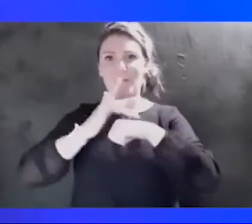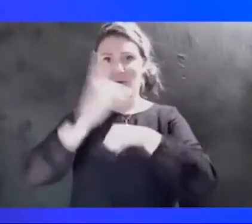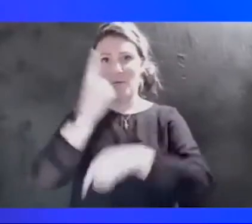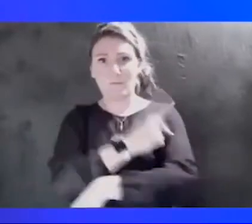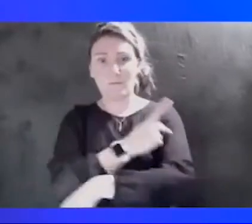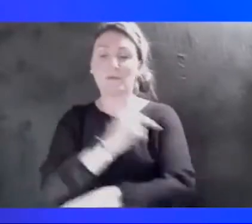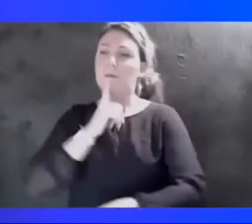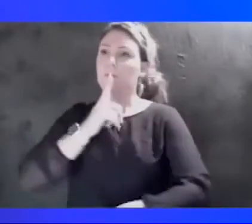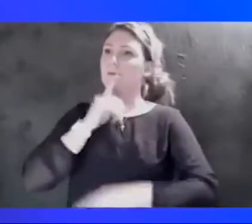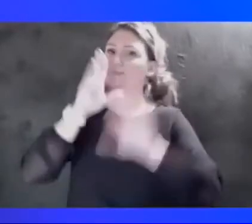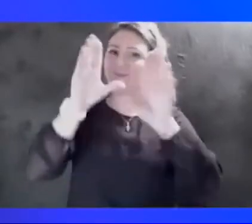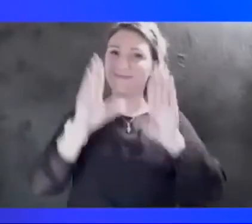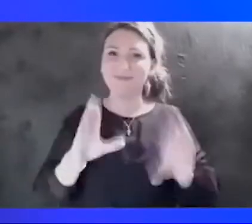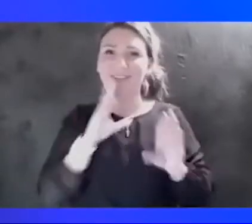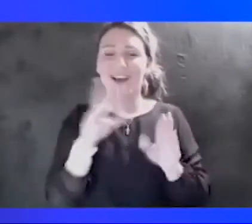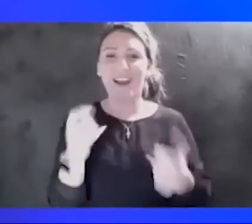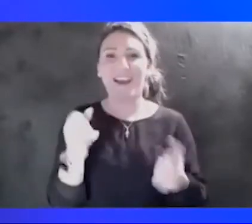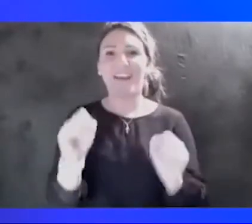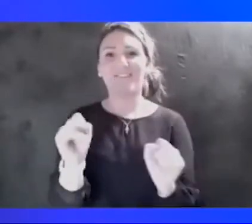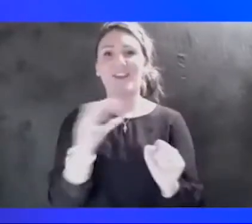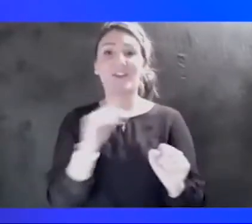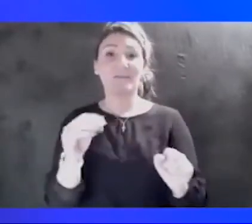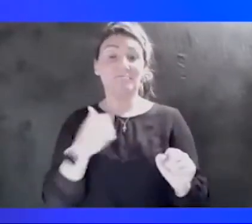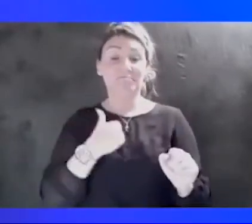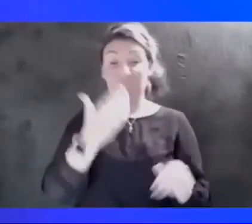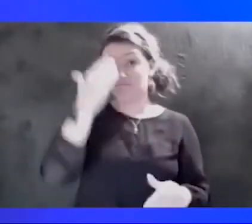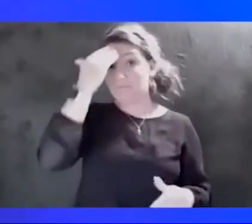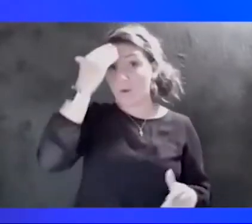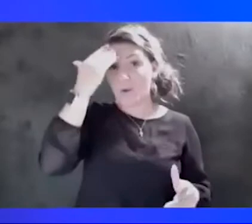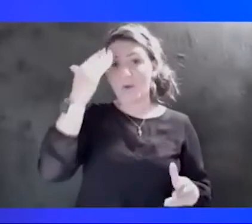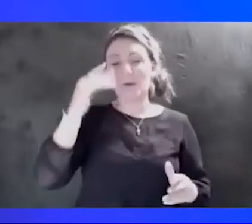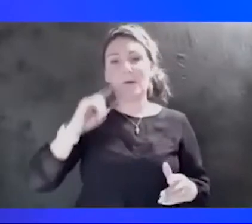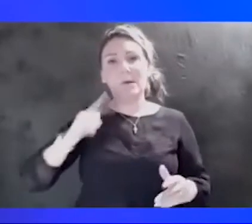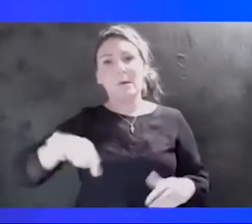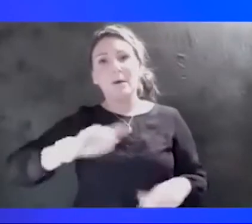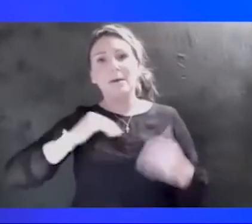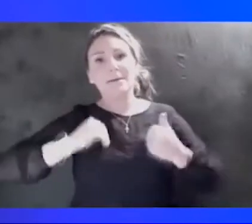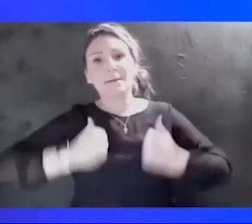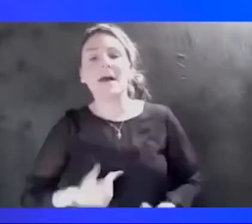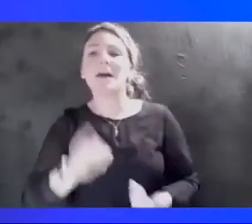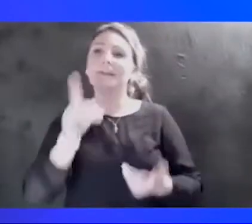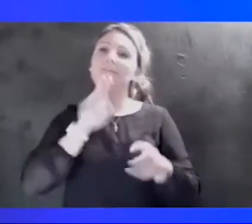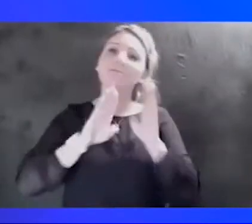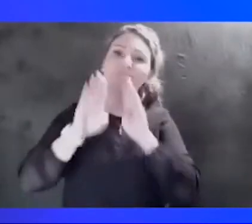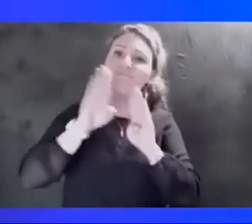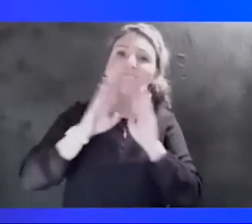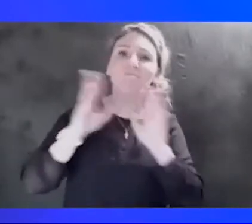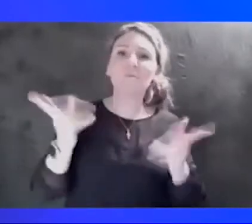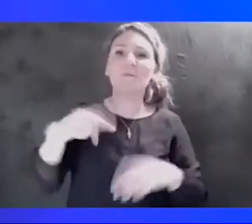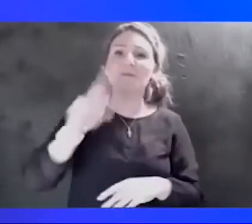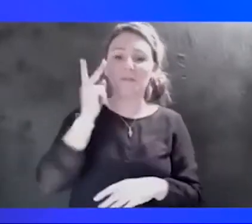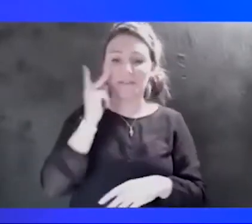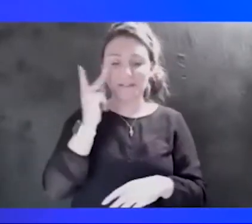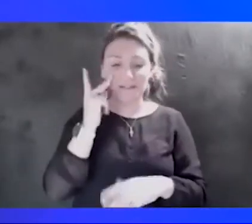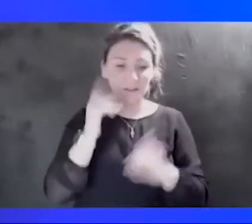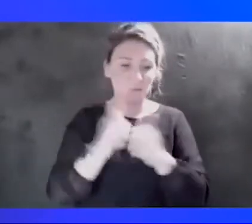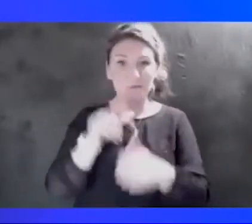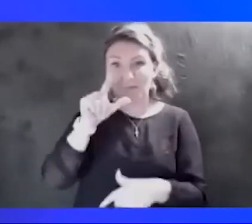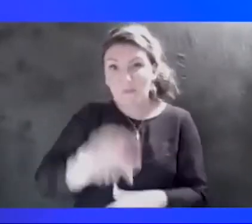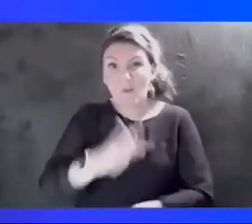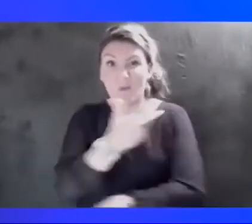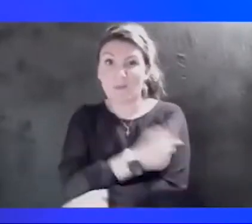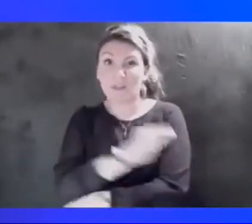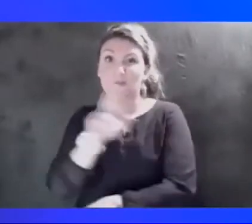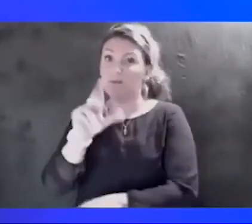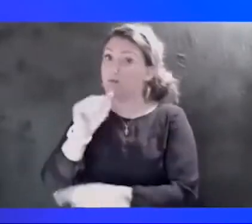effort, and I know they're tired. I know they're probably frustrated with what they're seeing with the low vaccination rates, but they continue to